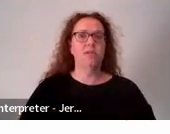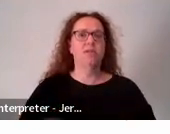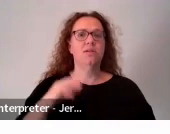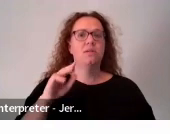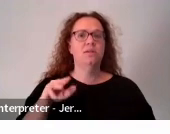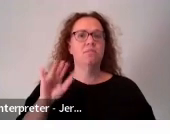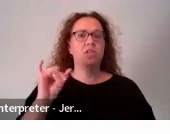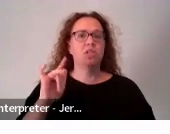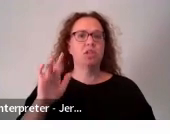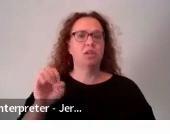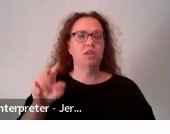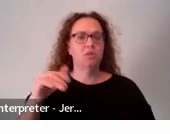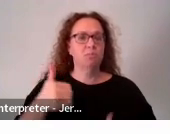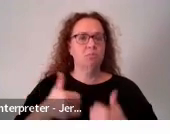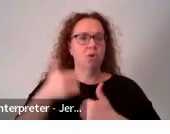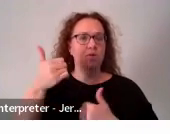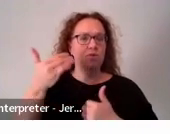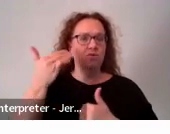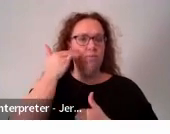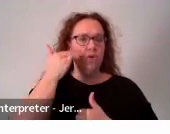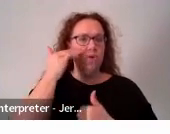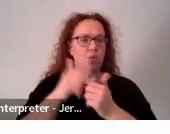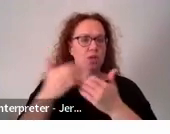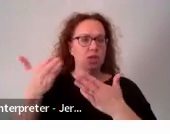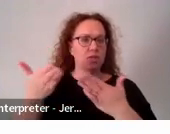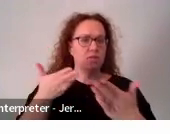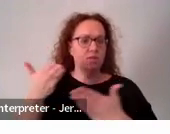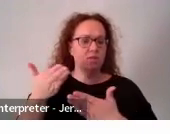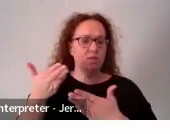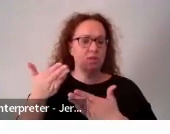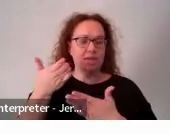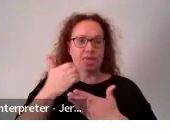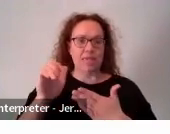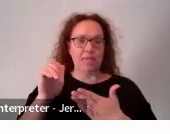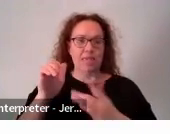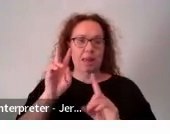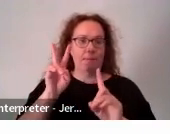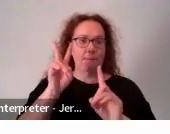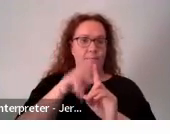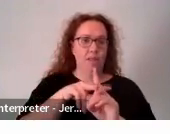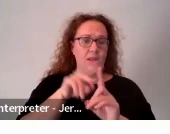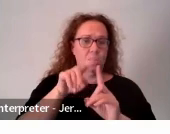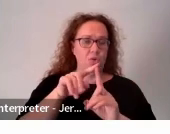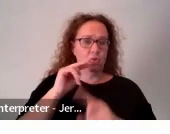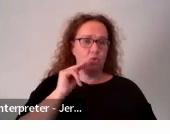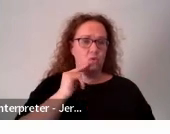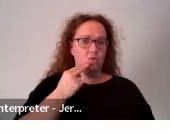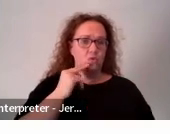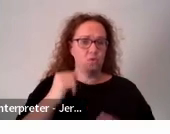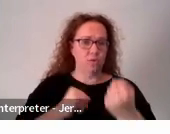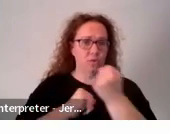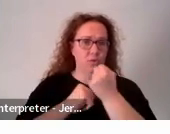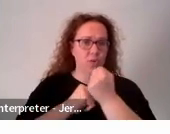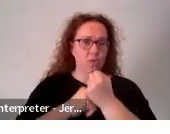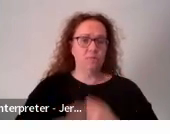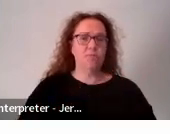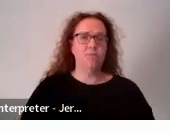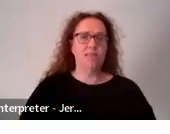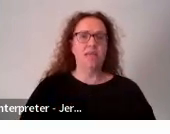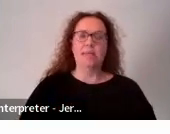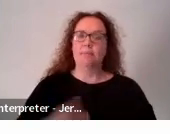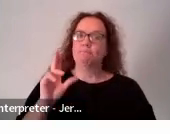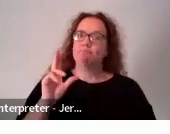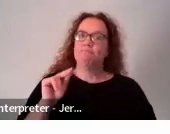Jackie, I mean, you're probably most familiar with the services. Can you think of any that would apply as part of nutritional support? I don't think